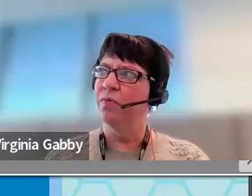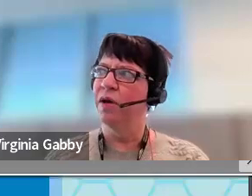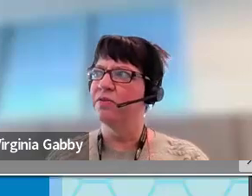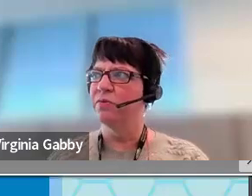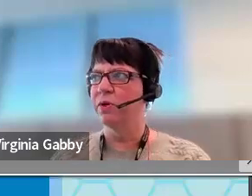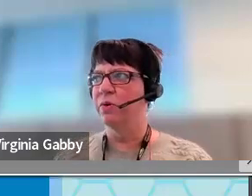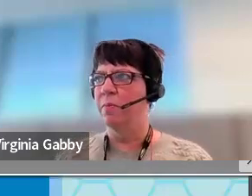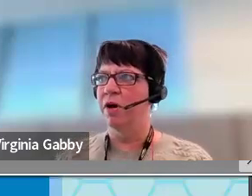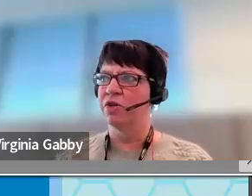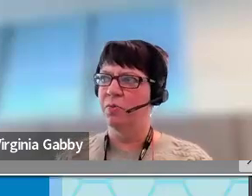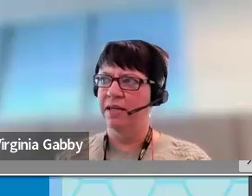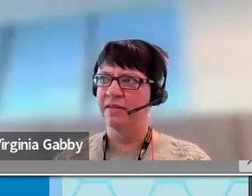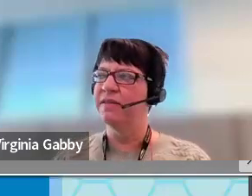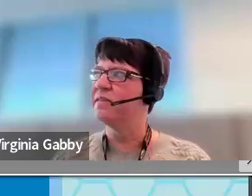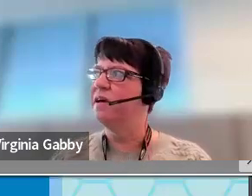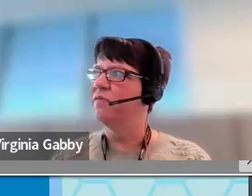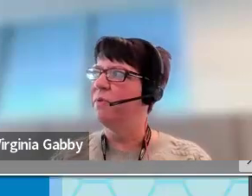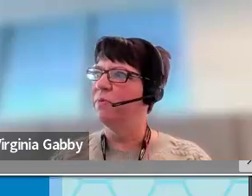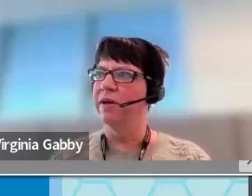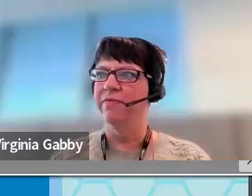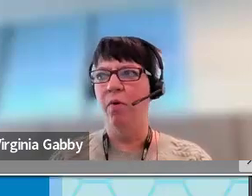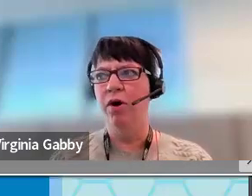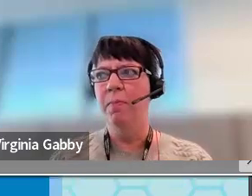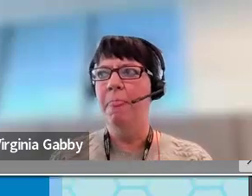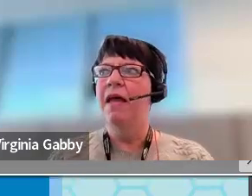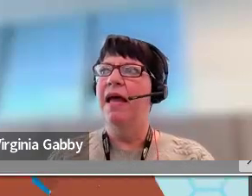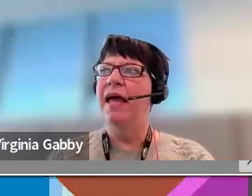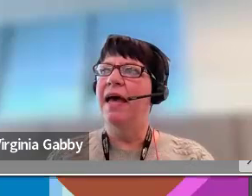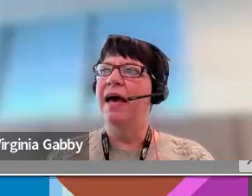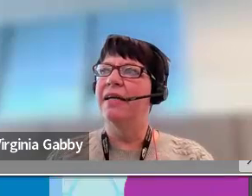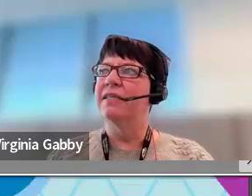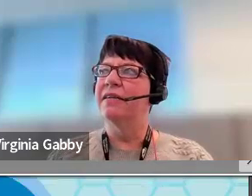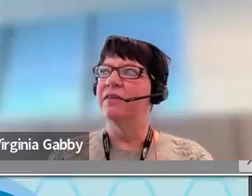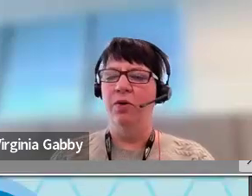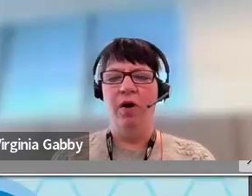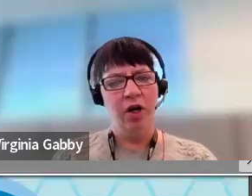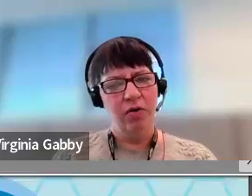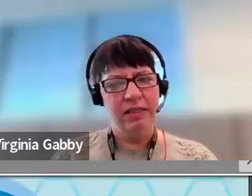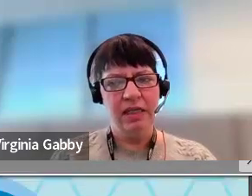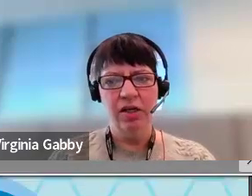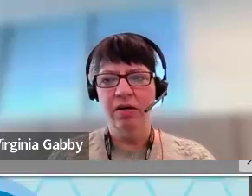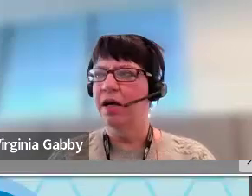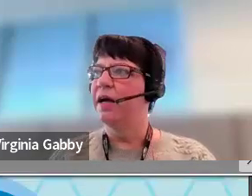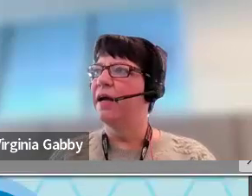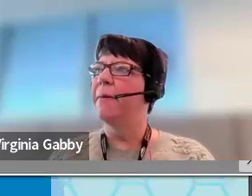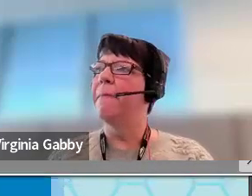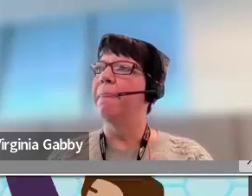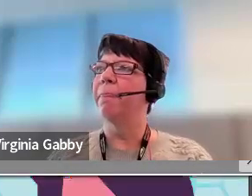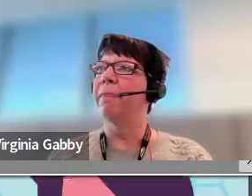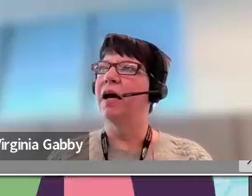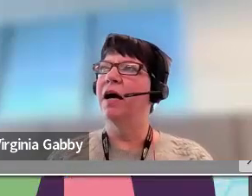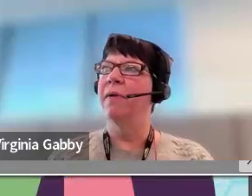5th and runs through March 26th from 3 to 4. And the QR code is here.